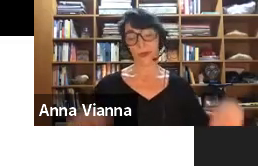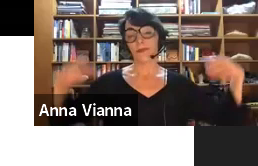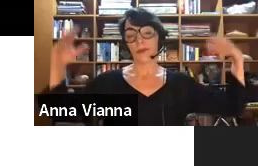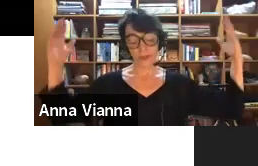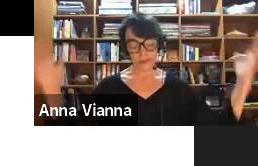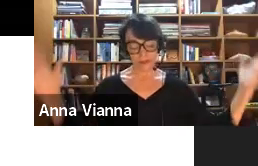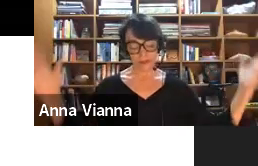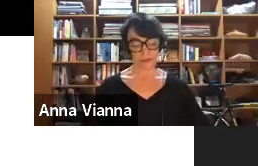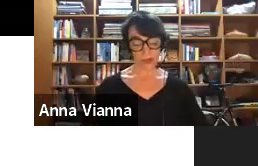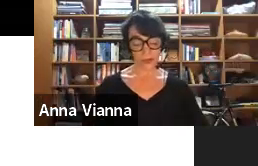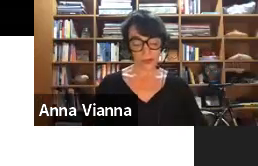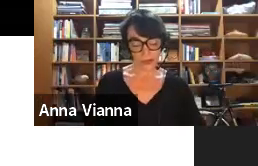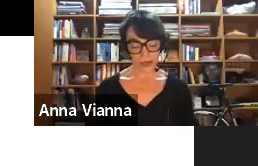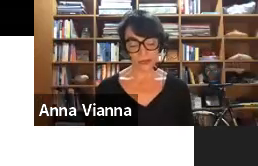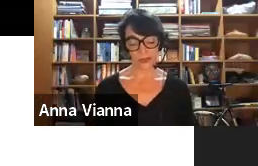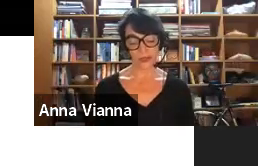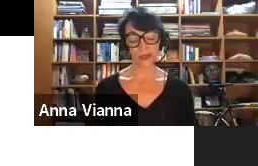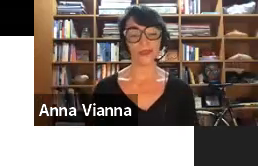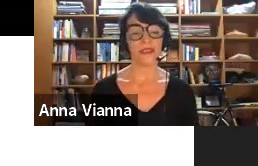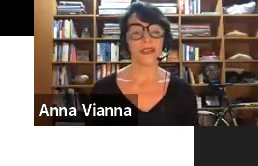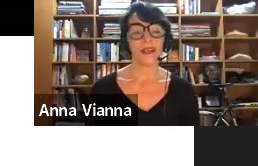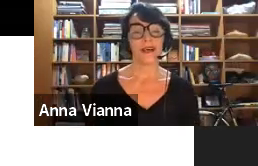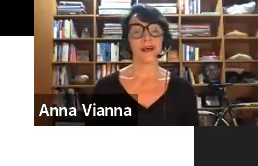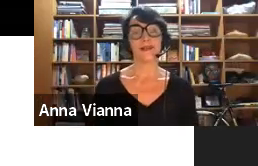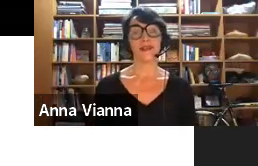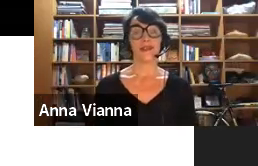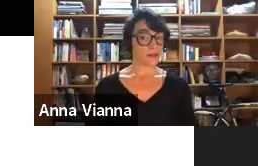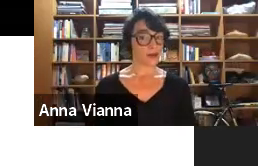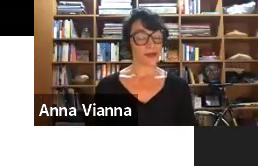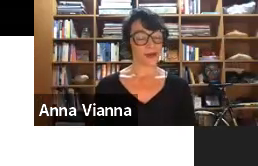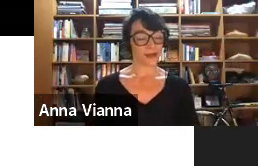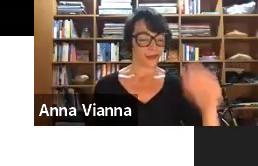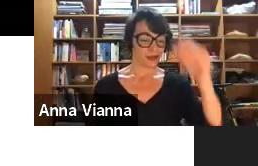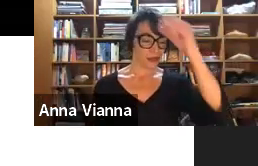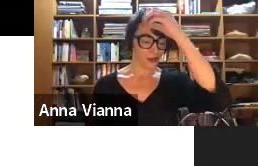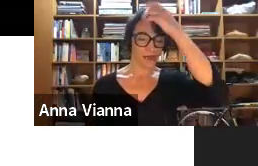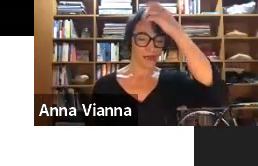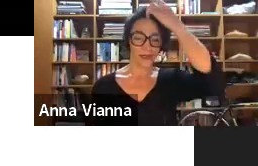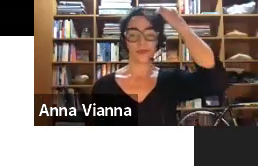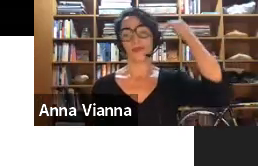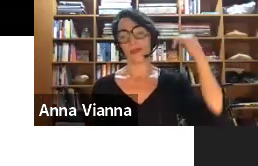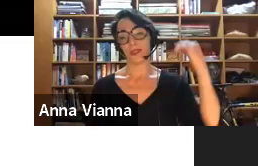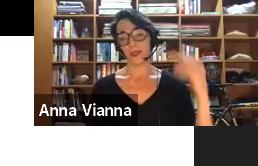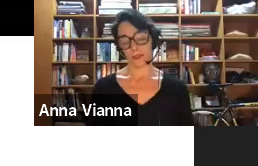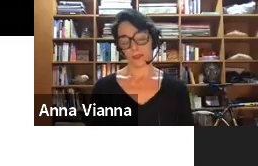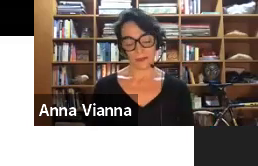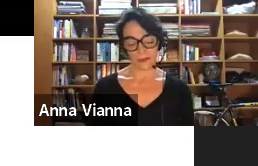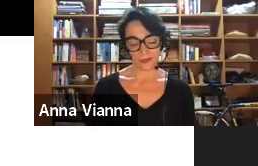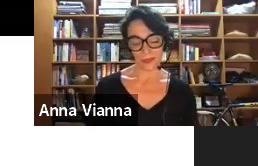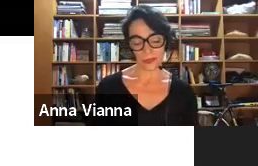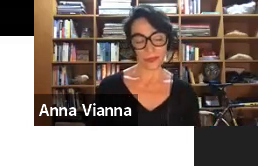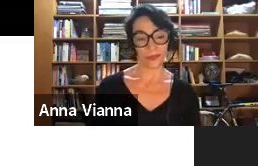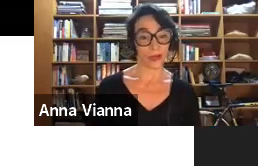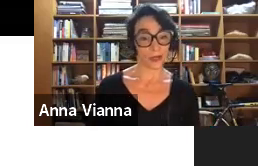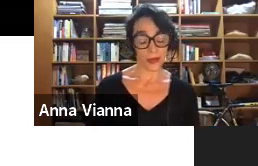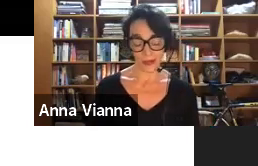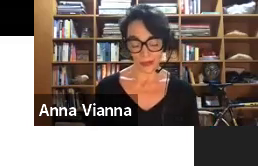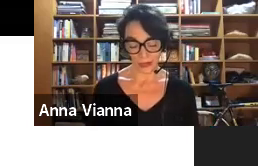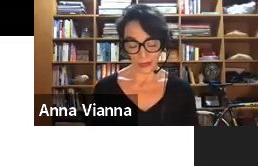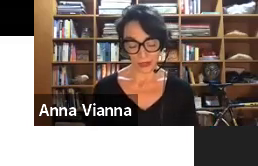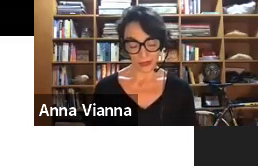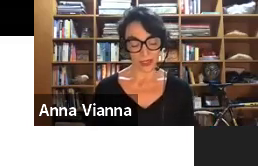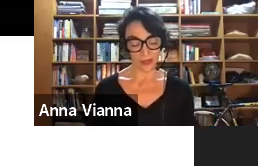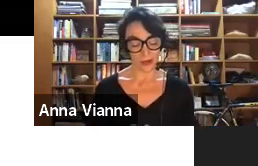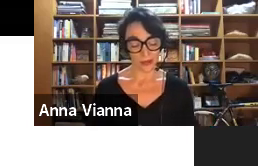So, you know, this very long introduction to talk about the Oscars, you know, I guess that's what you're here to talk about